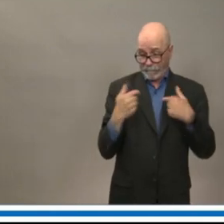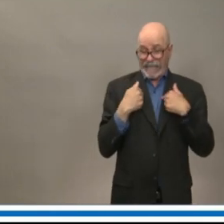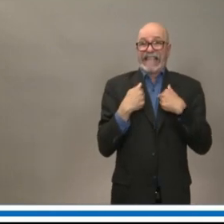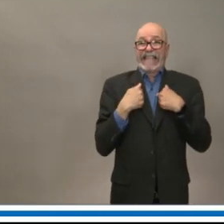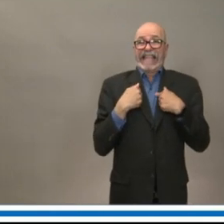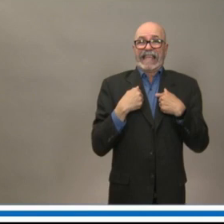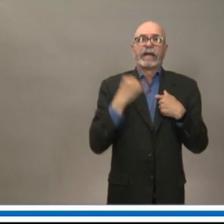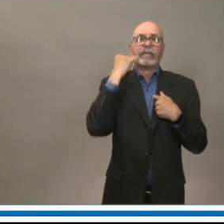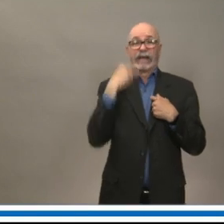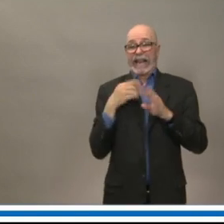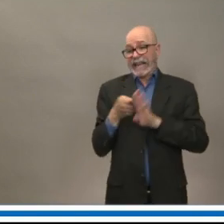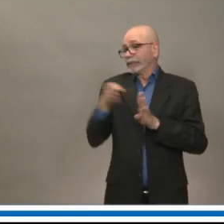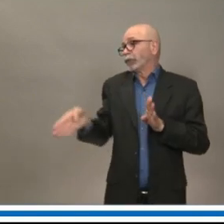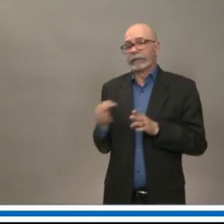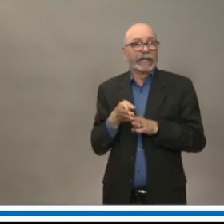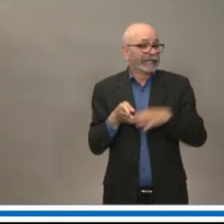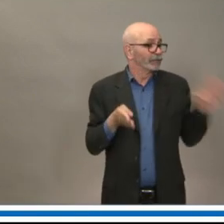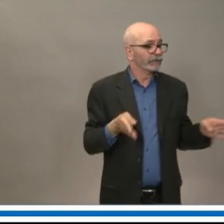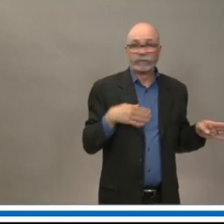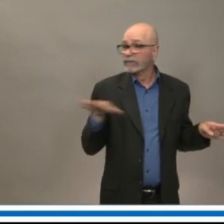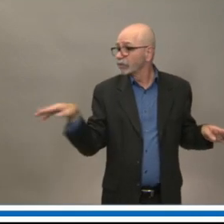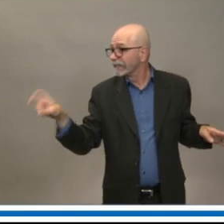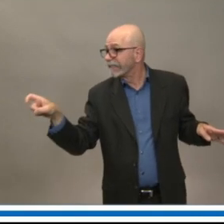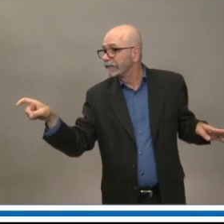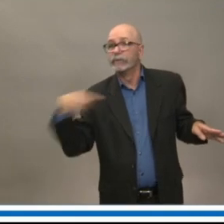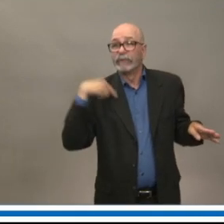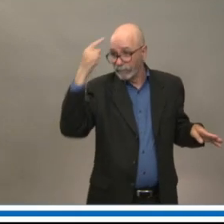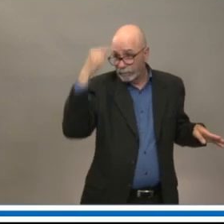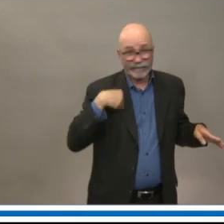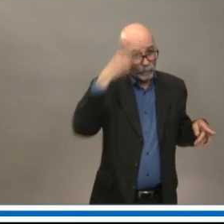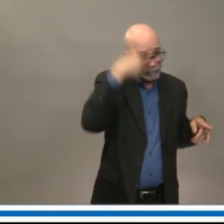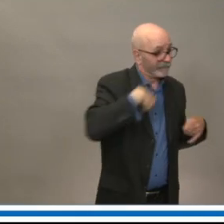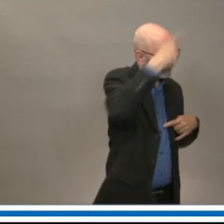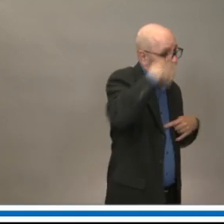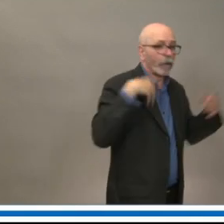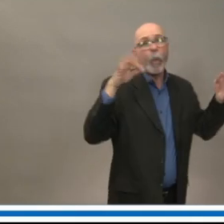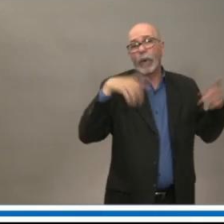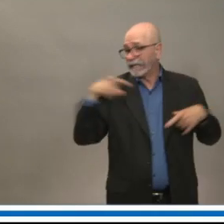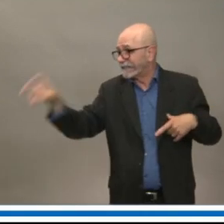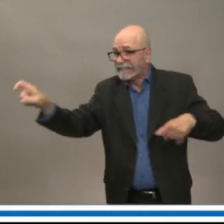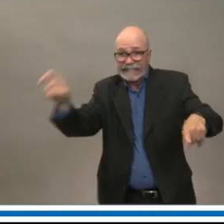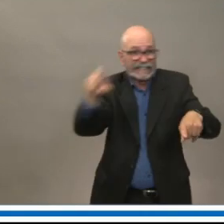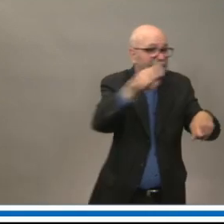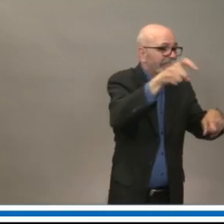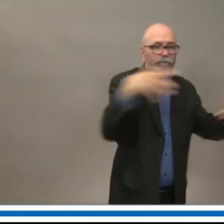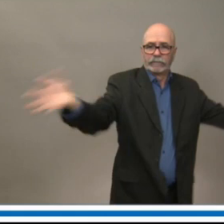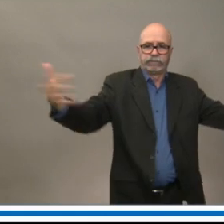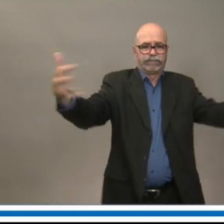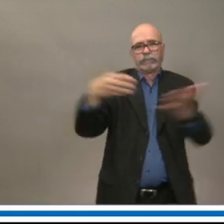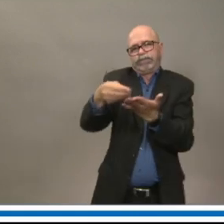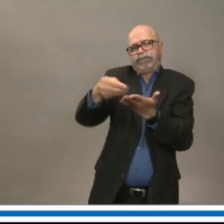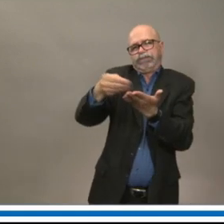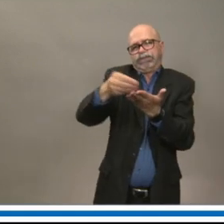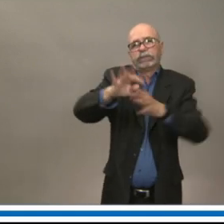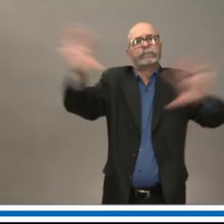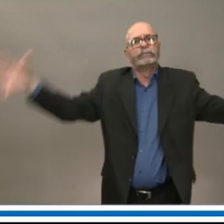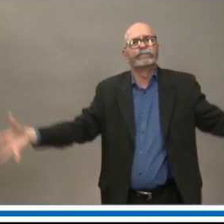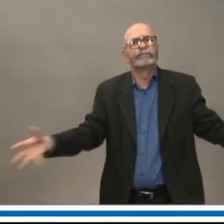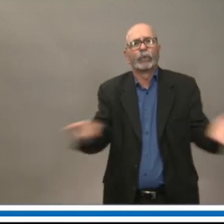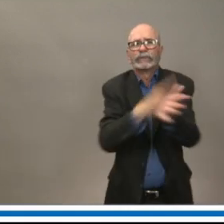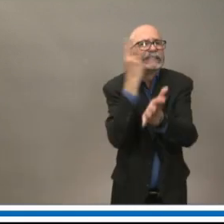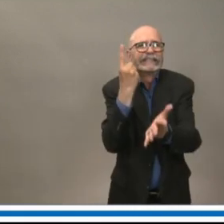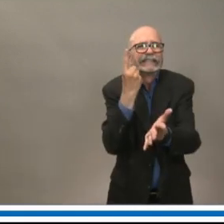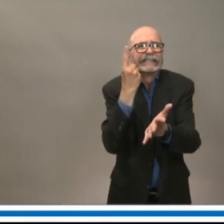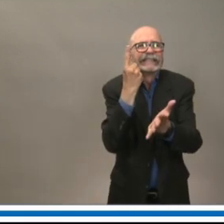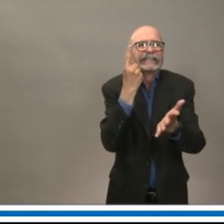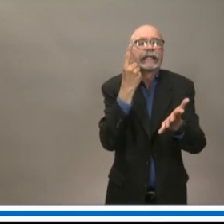as the public can also work to make sure our grocery stores, which are essential for all of us, remain as safe as